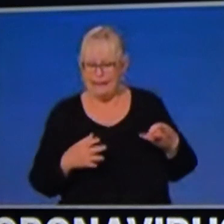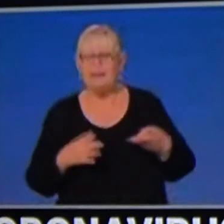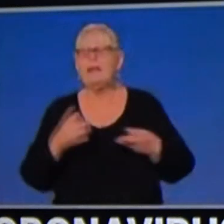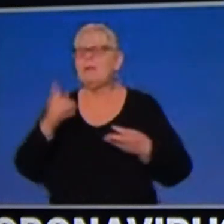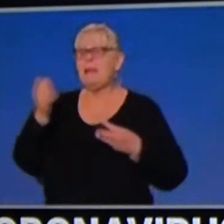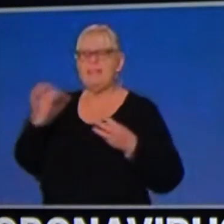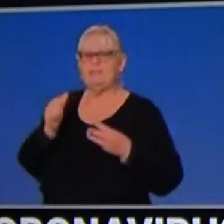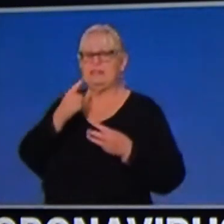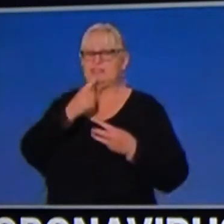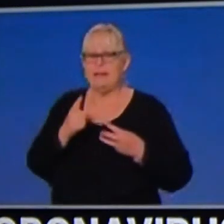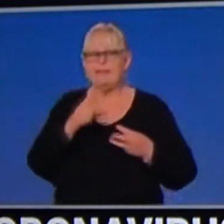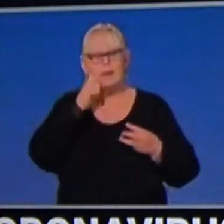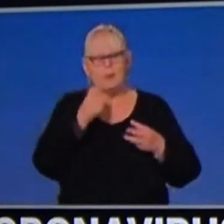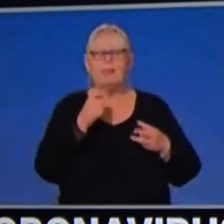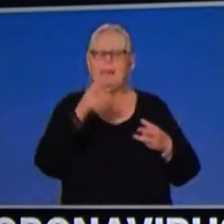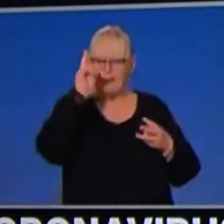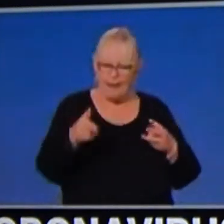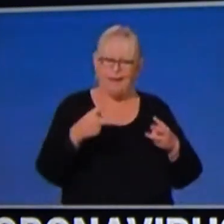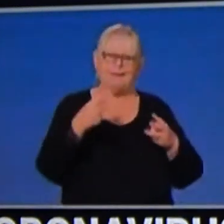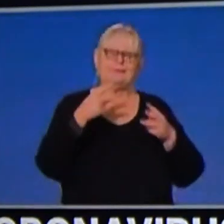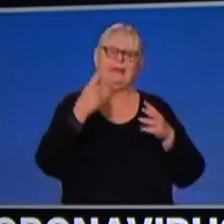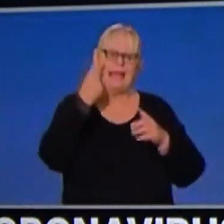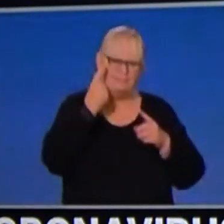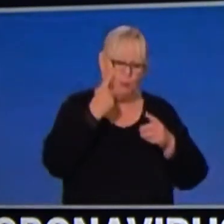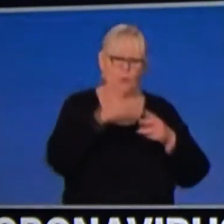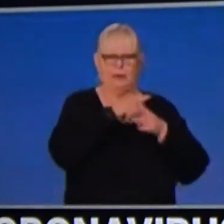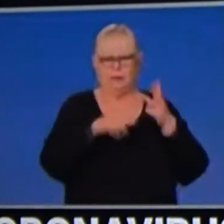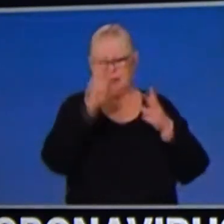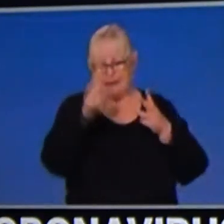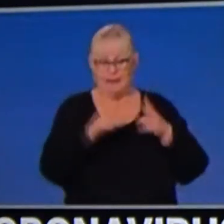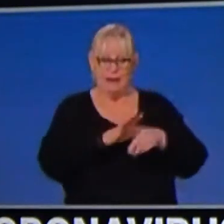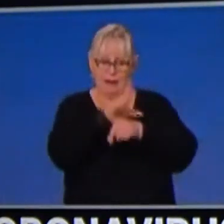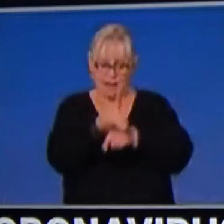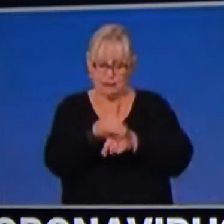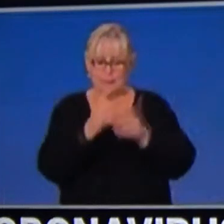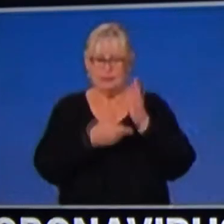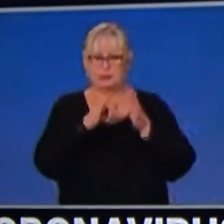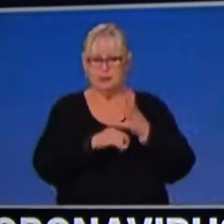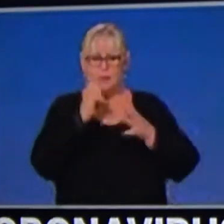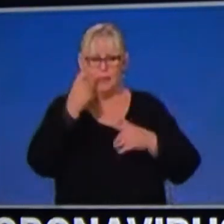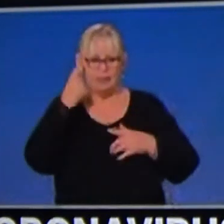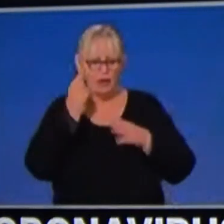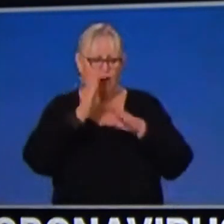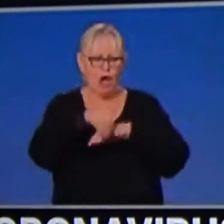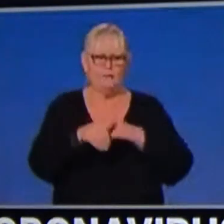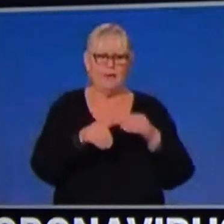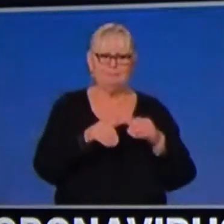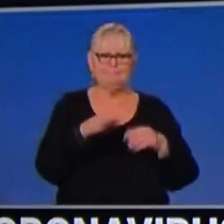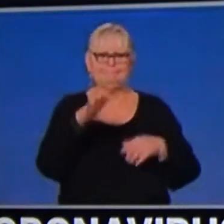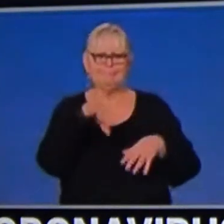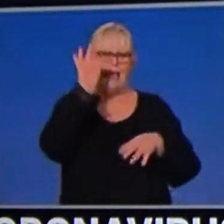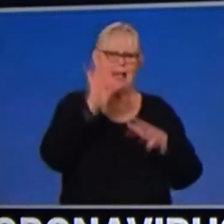that they'll be reviewing those in the meantime. As I said, next week, on Tuesday, we're going to be considering the issue of elective surgery, which could see